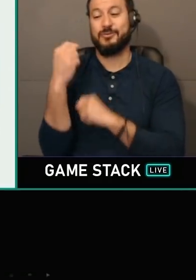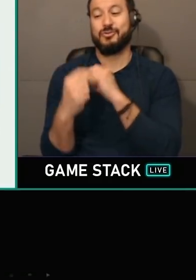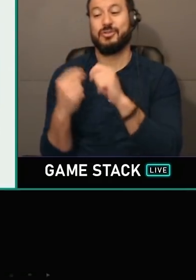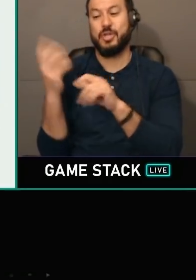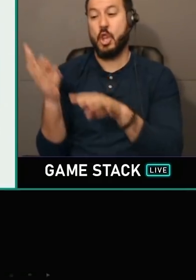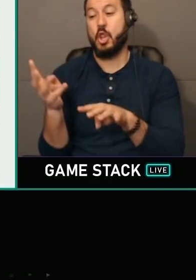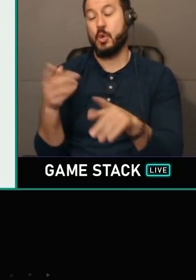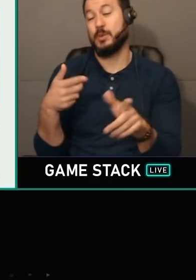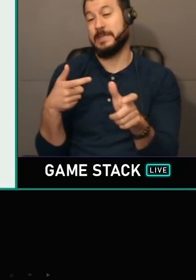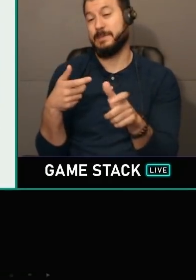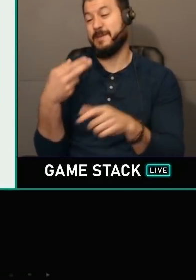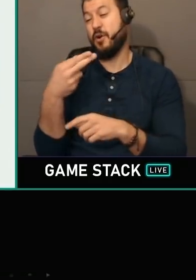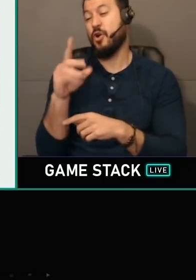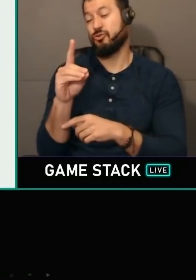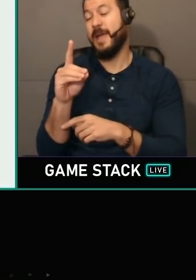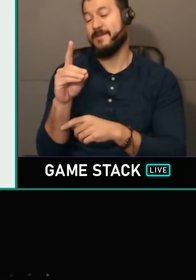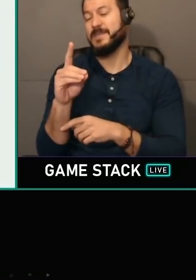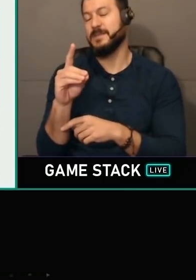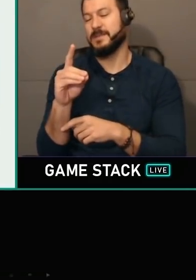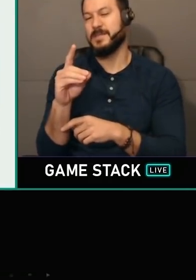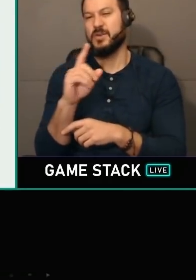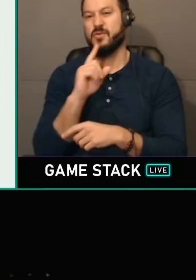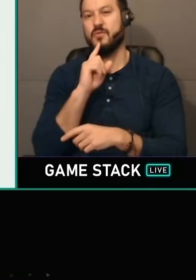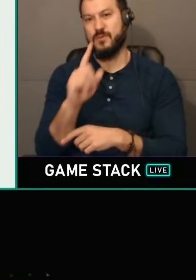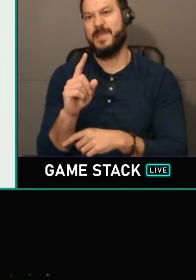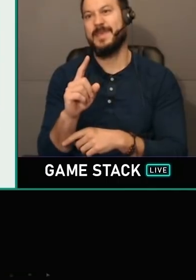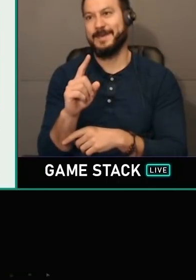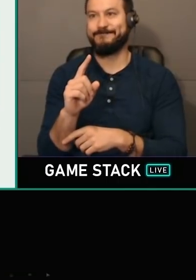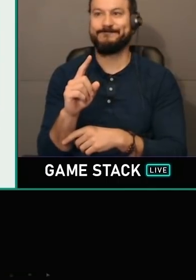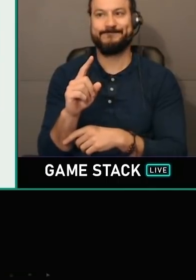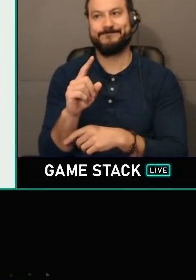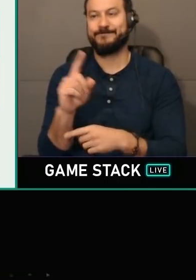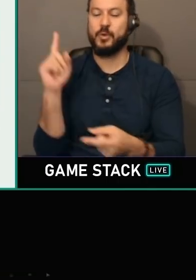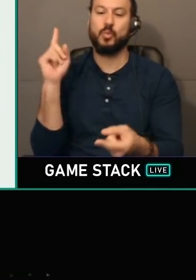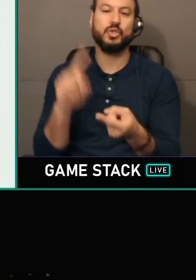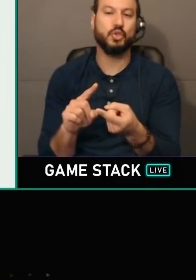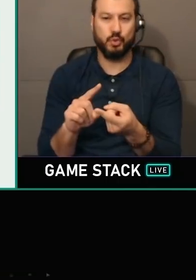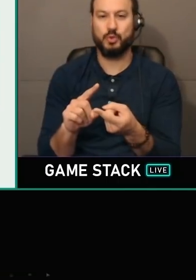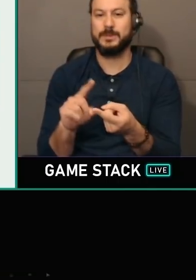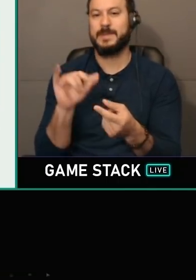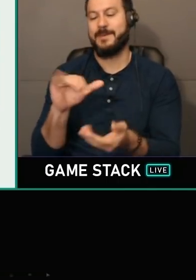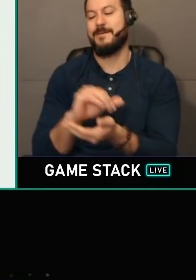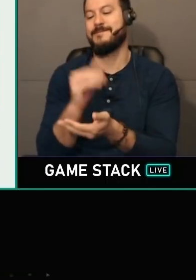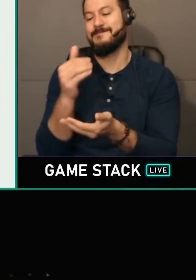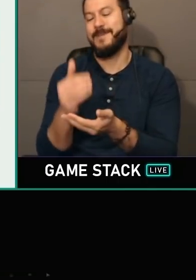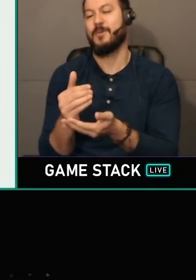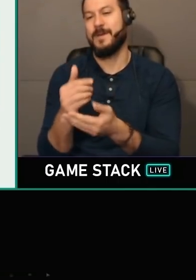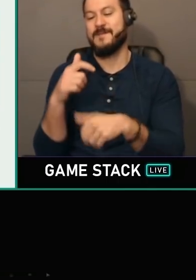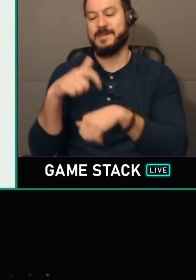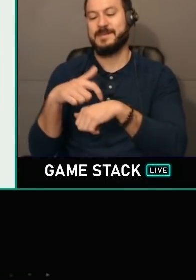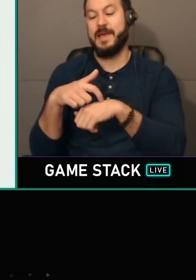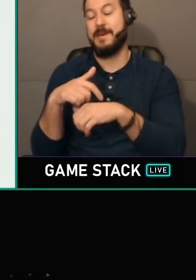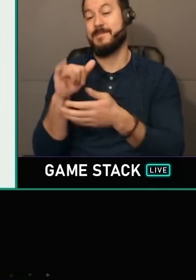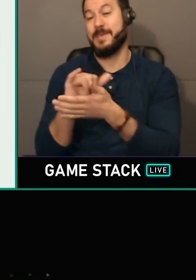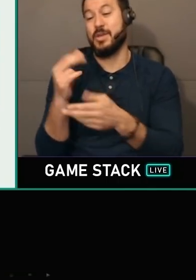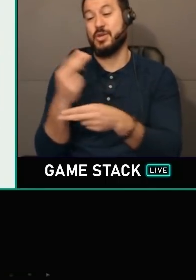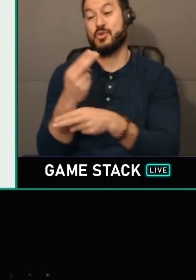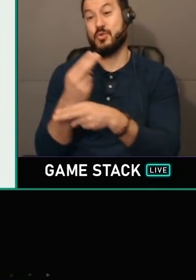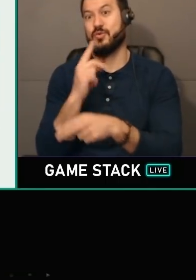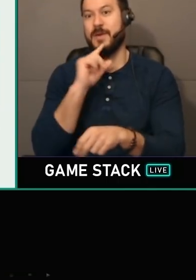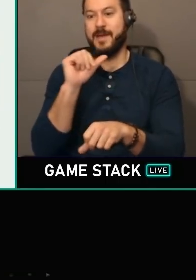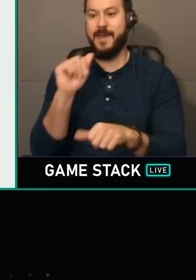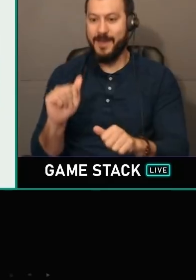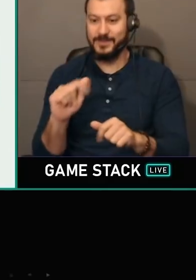of hard drives has severely reduced the amount of time that users are actually able